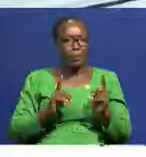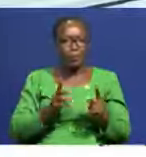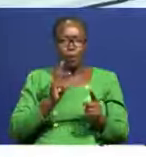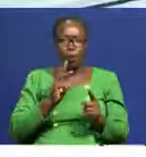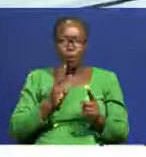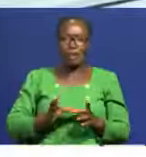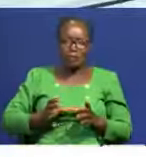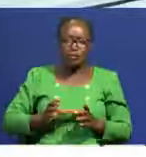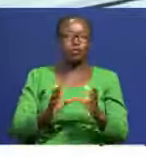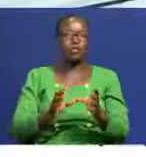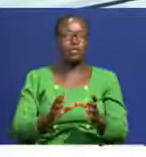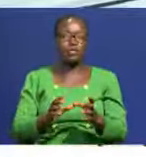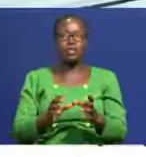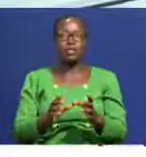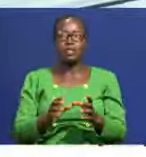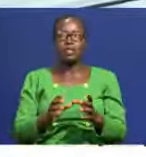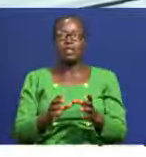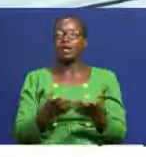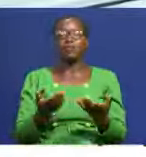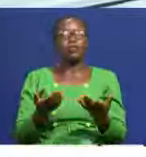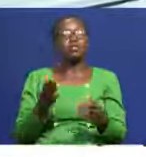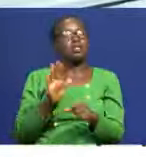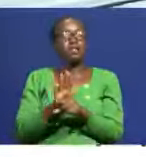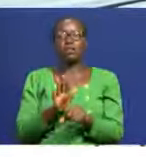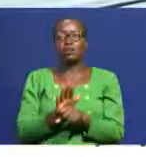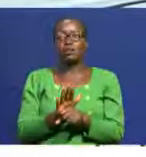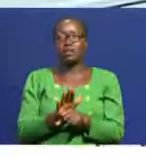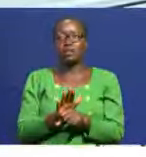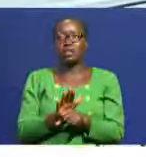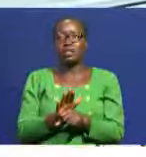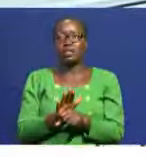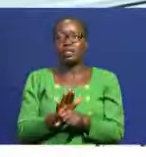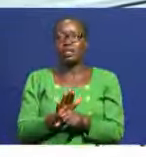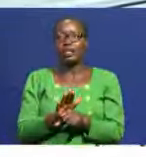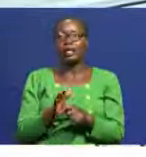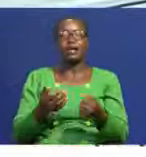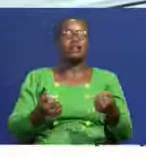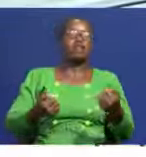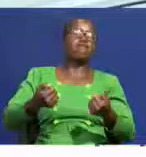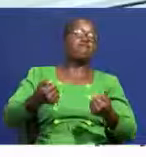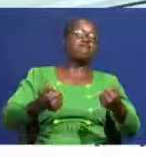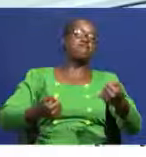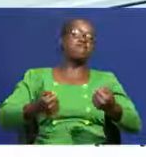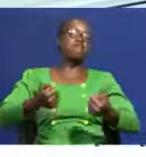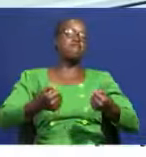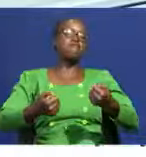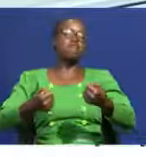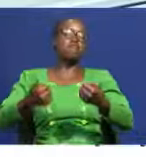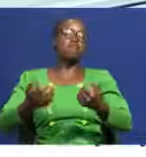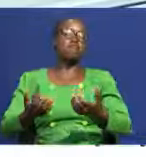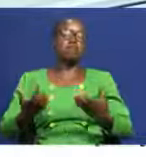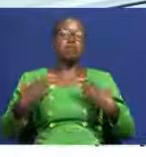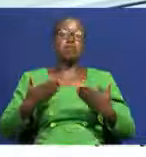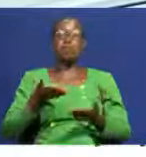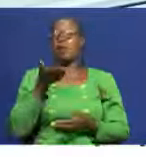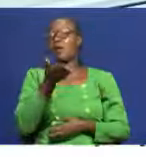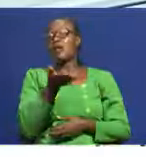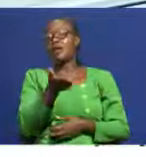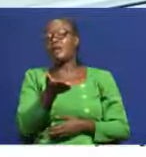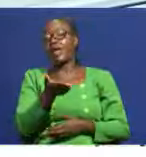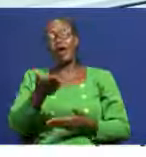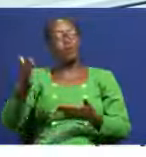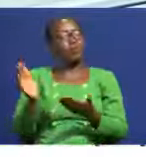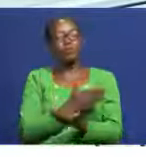na fujo. Inatembea ikiwa na fujo mingi sana. Wagari wanaelekeza ngari huko dani, imebeba watu, wanasobwa na